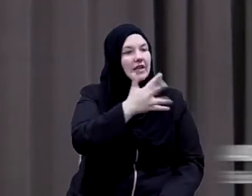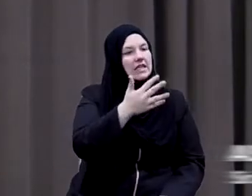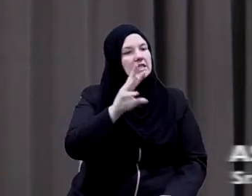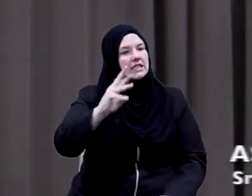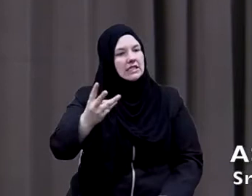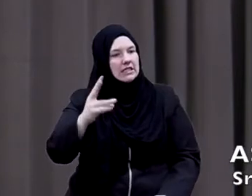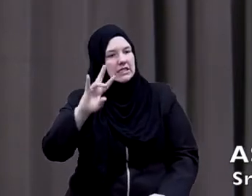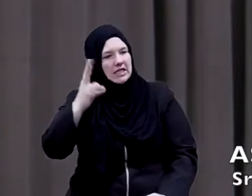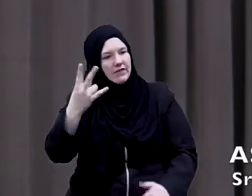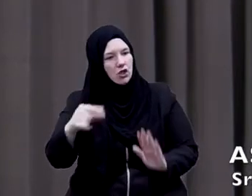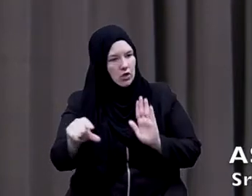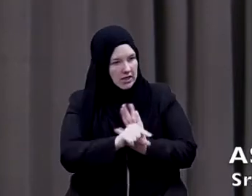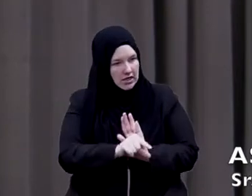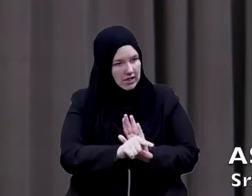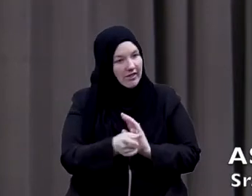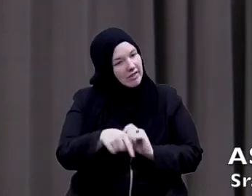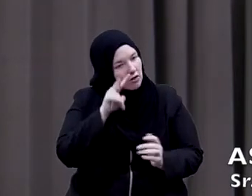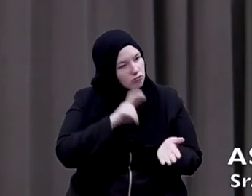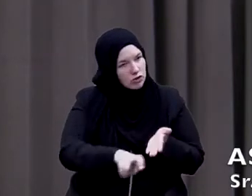graders.